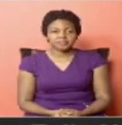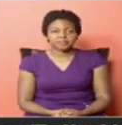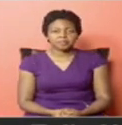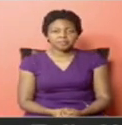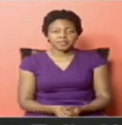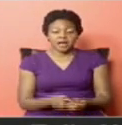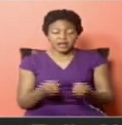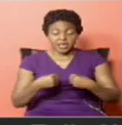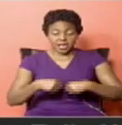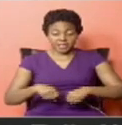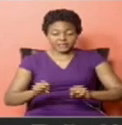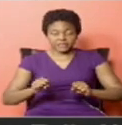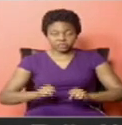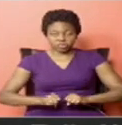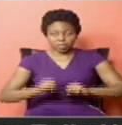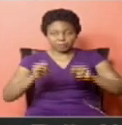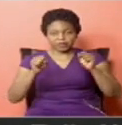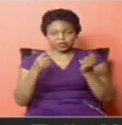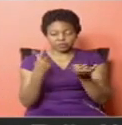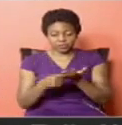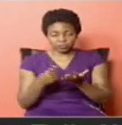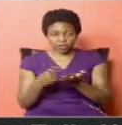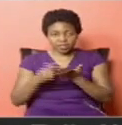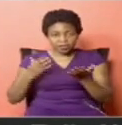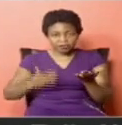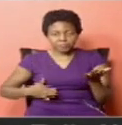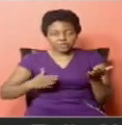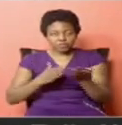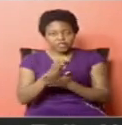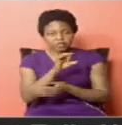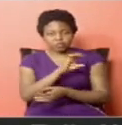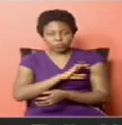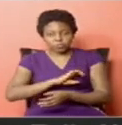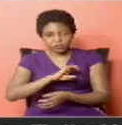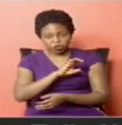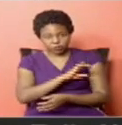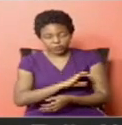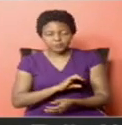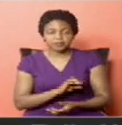The acting chairperson of the Uganda Human Rights Commission,